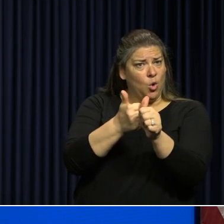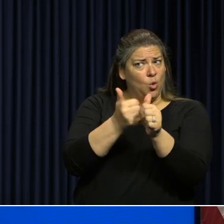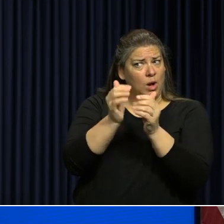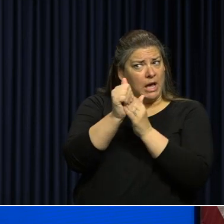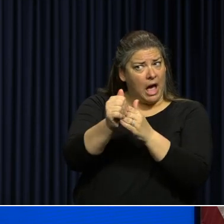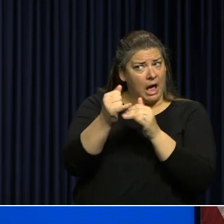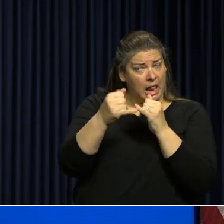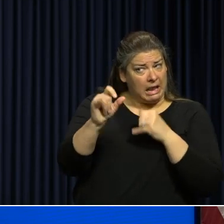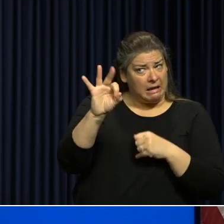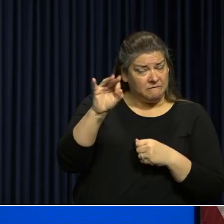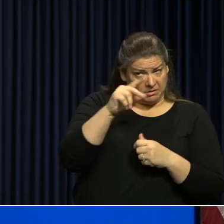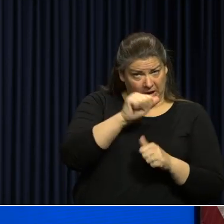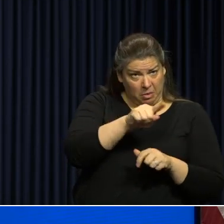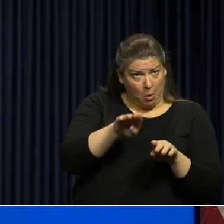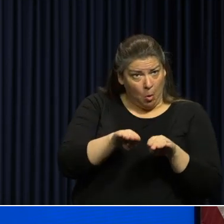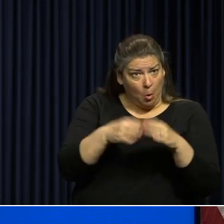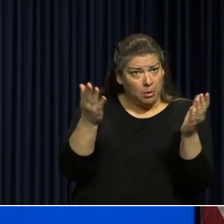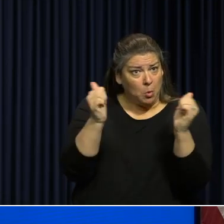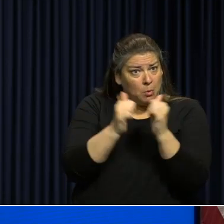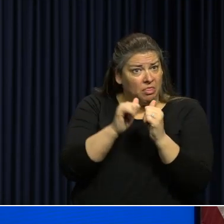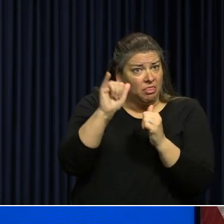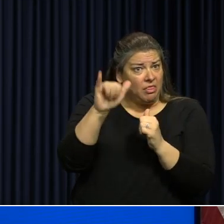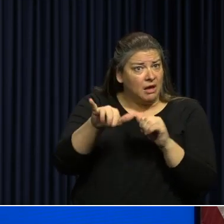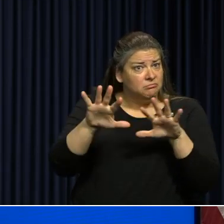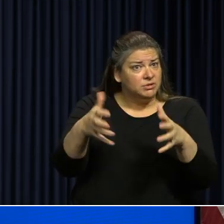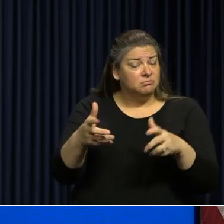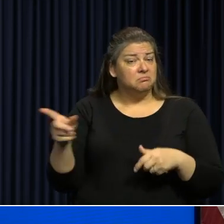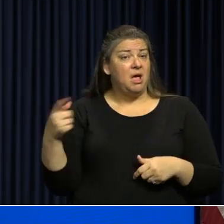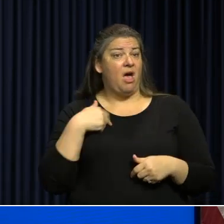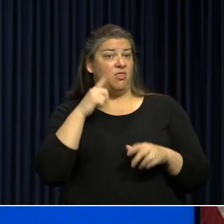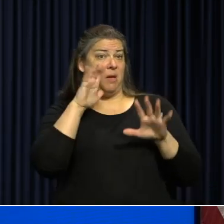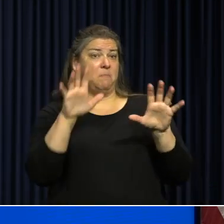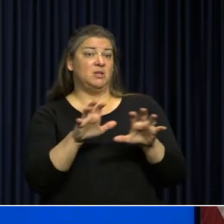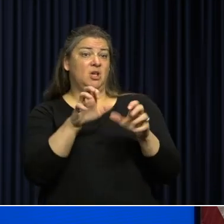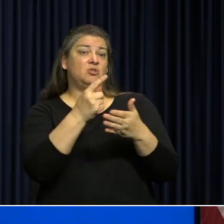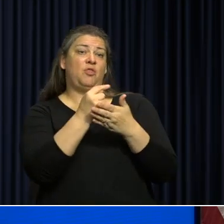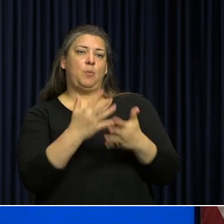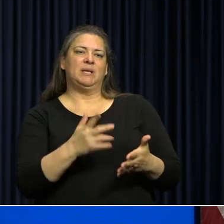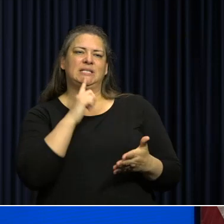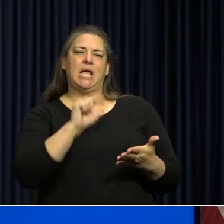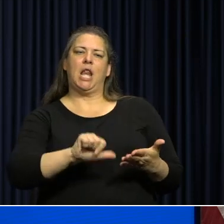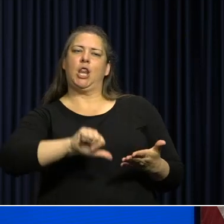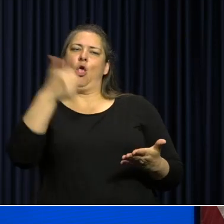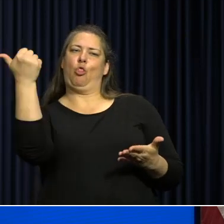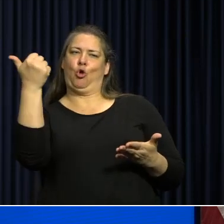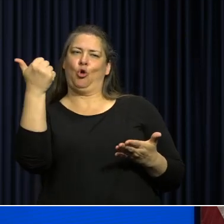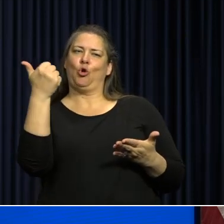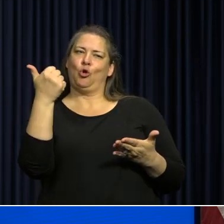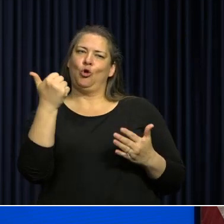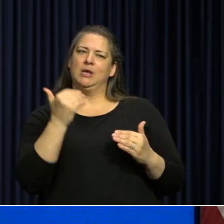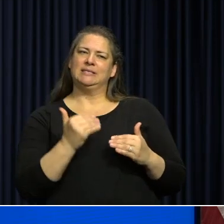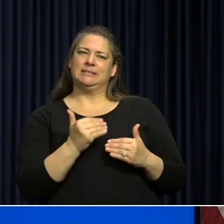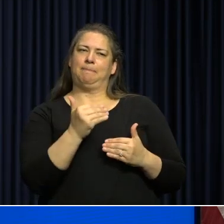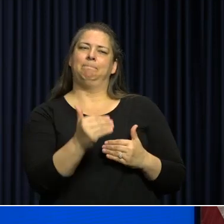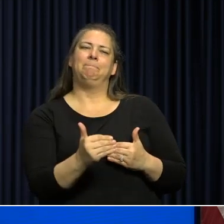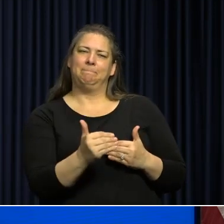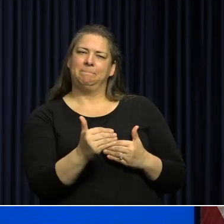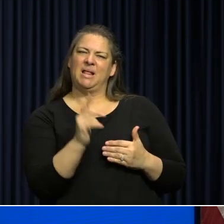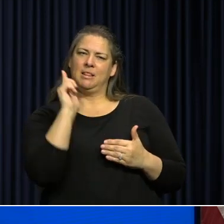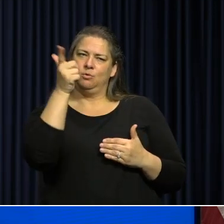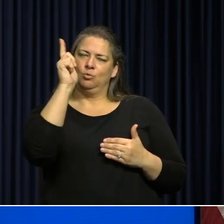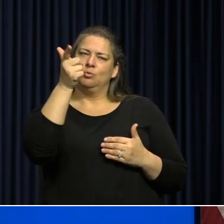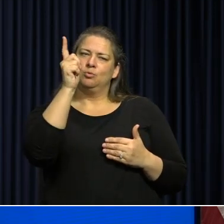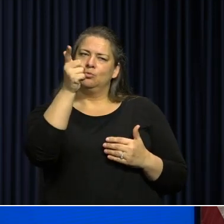to open alongside their practitioner? I think massage therapists will be another step that is going to become that's going to come